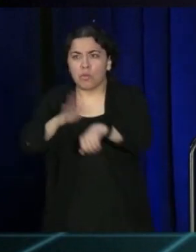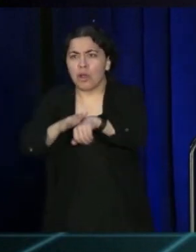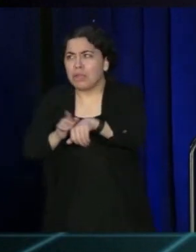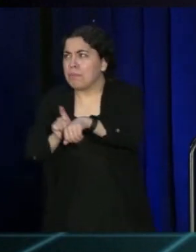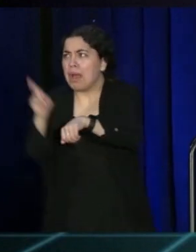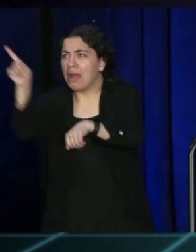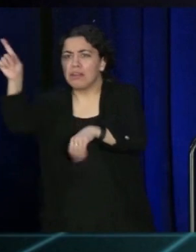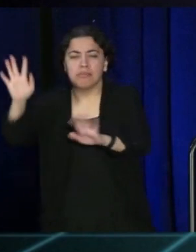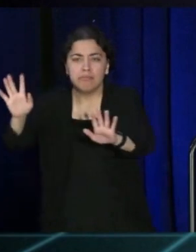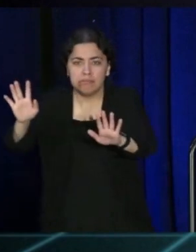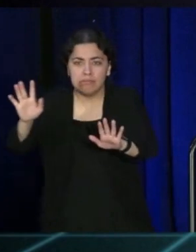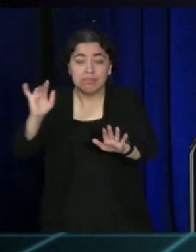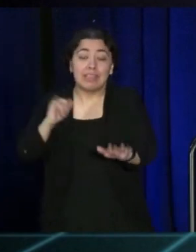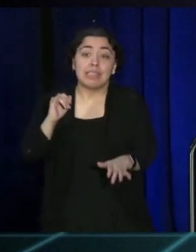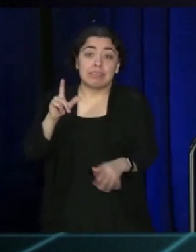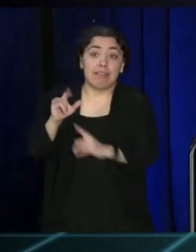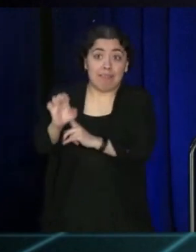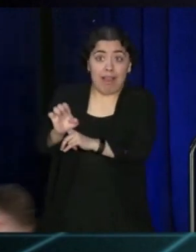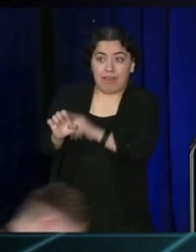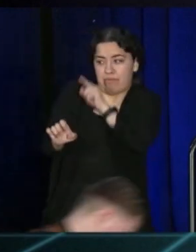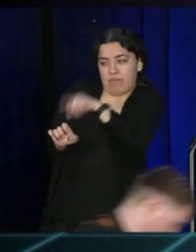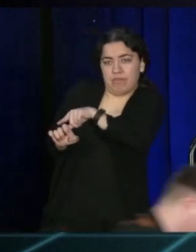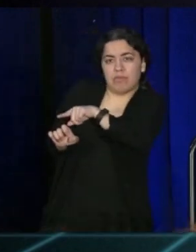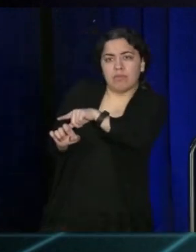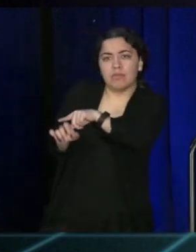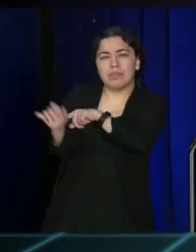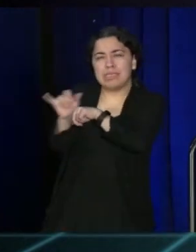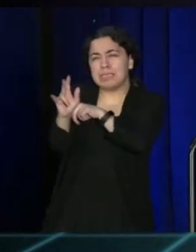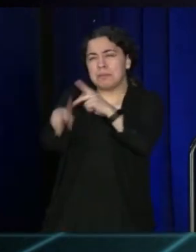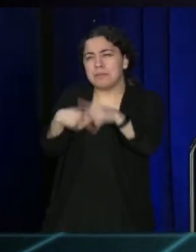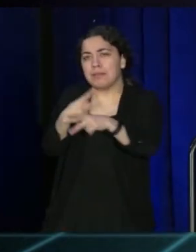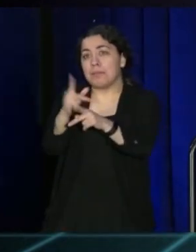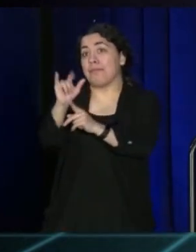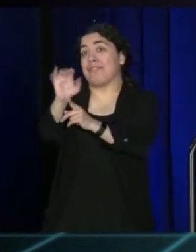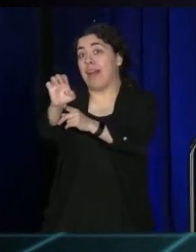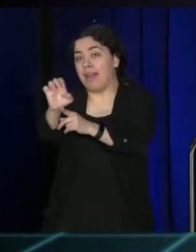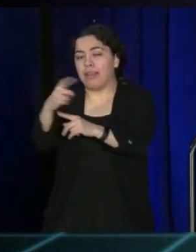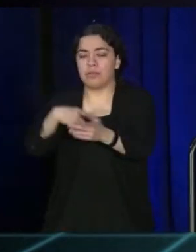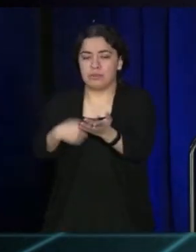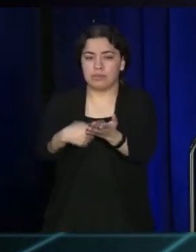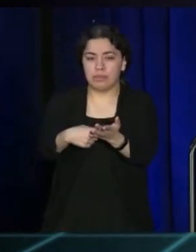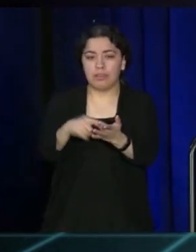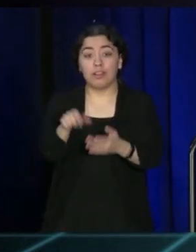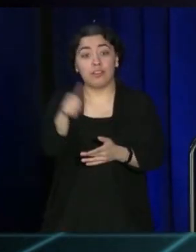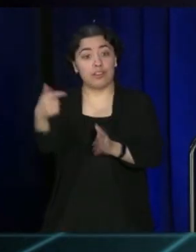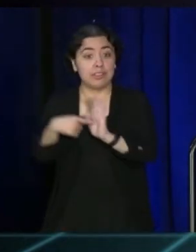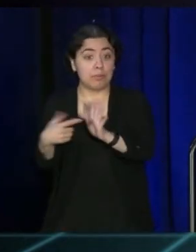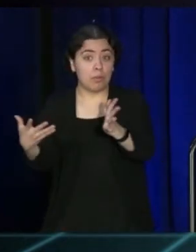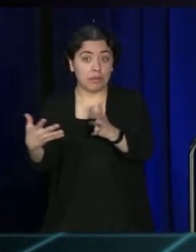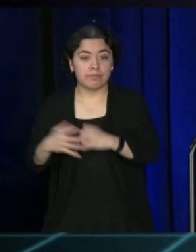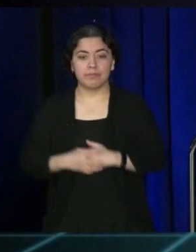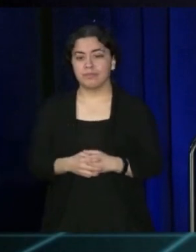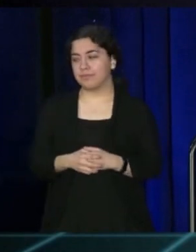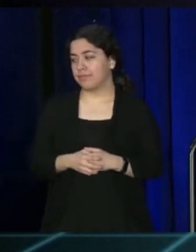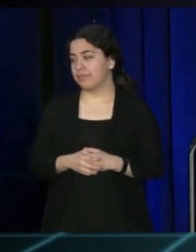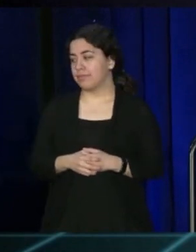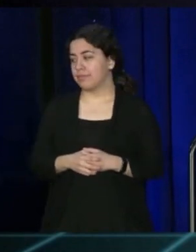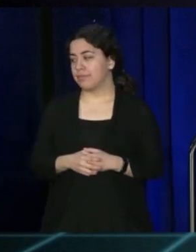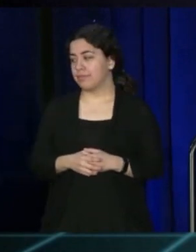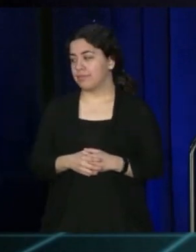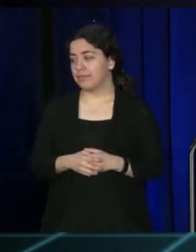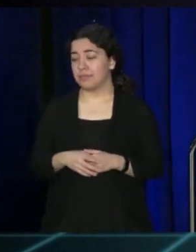So that's a lie. That's the same sort of lie that we're talking about. And here's another one. I am very bad at